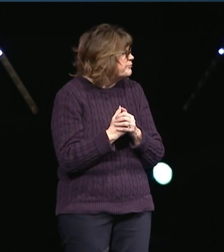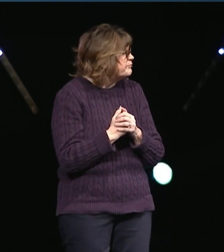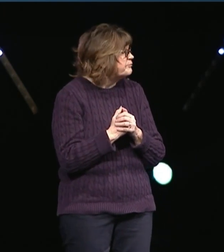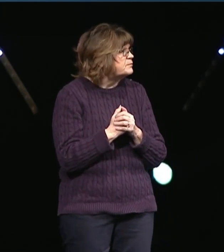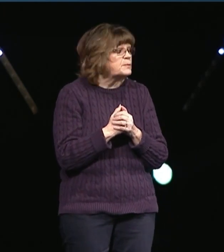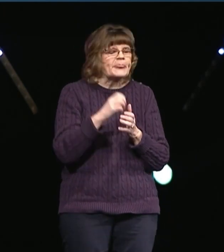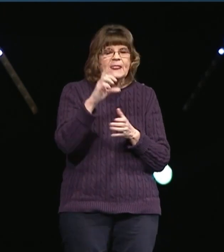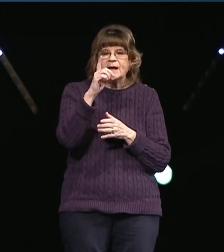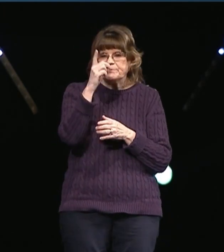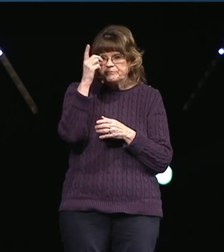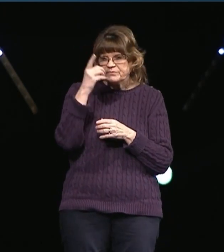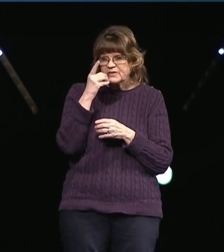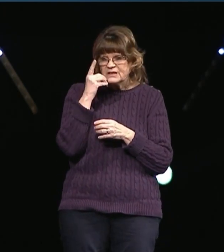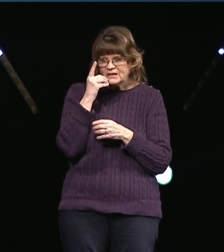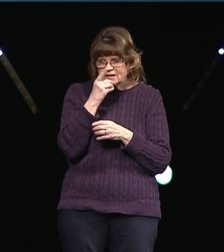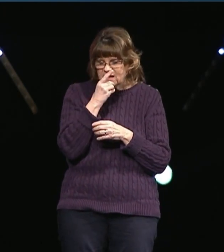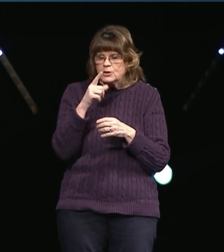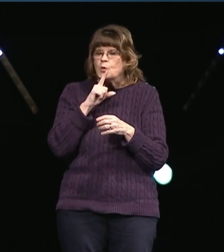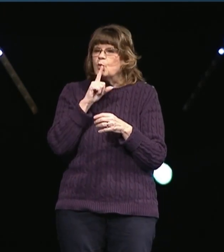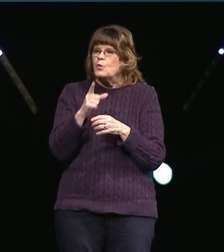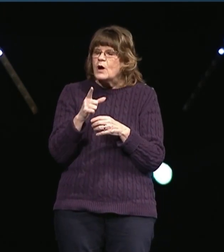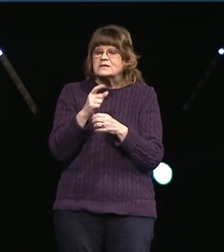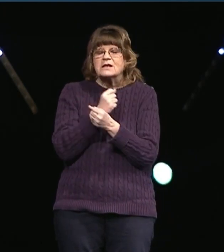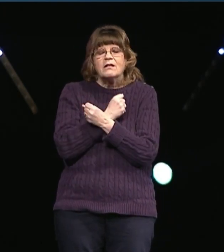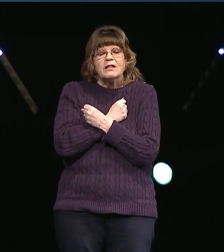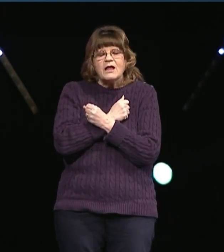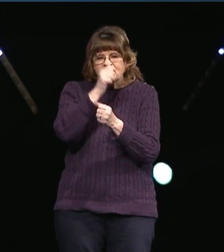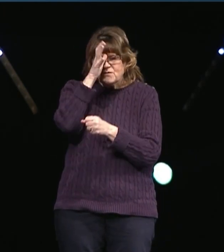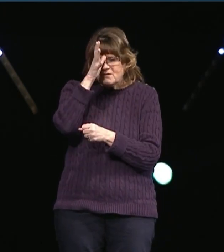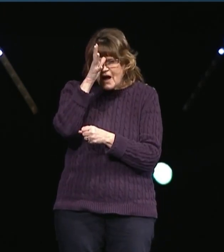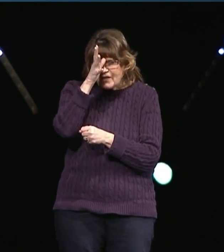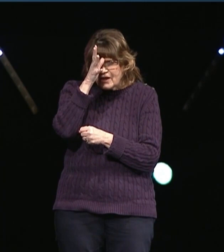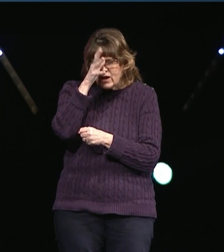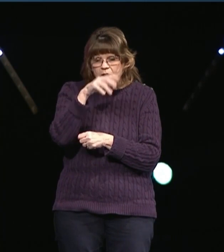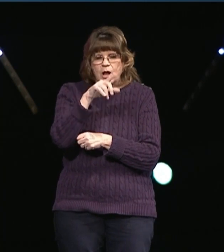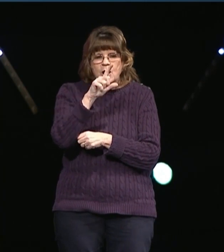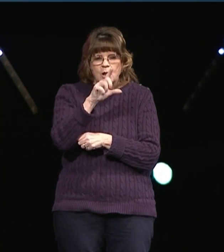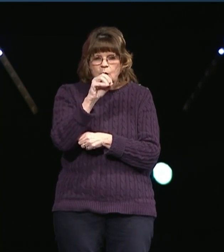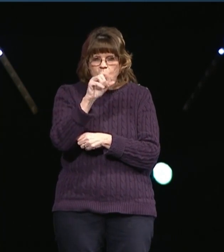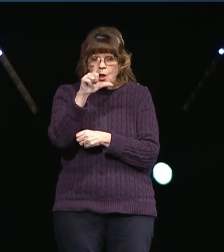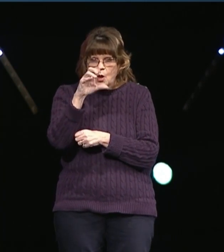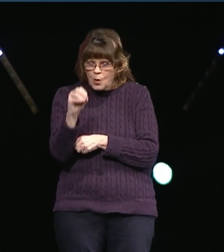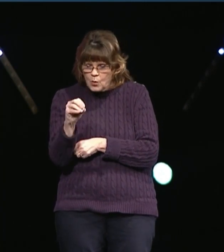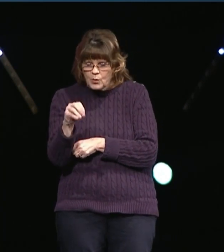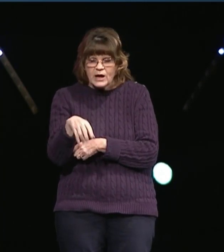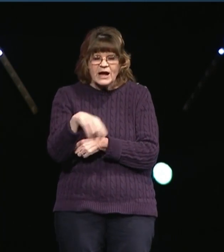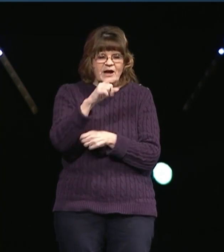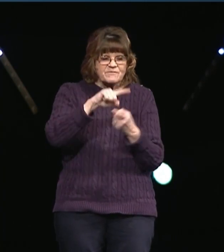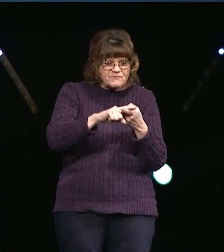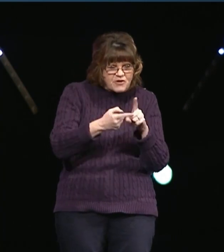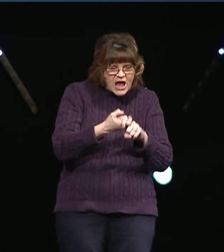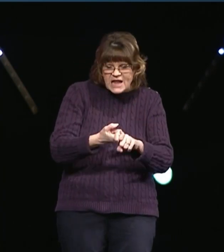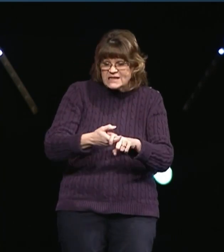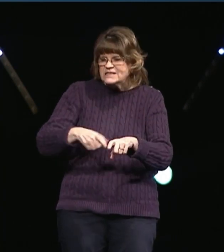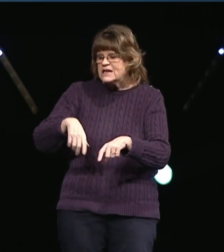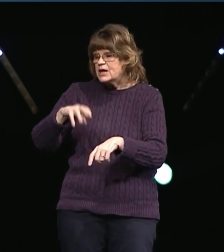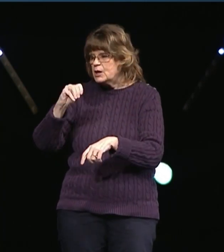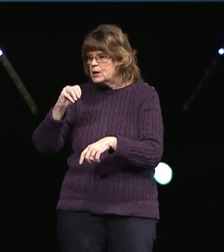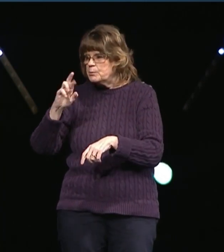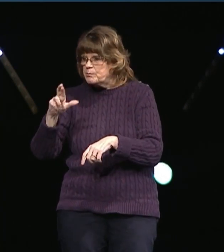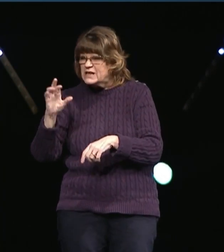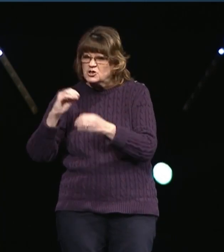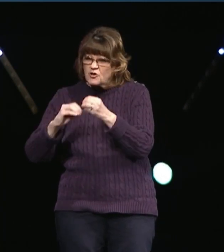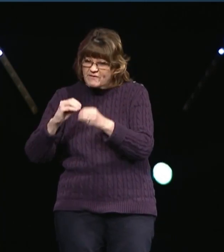So Dennis was a beloved father, Pop-Pop, Lolo, husband, friend, Mr.